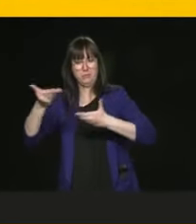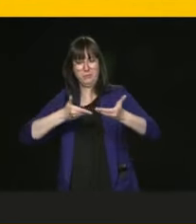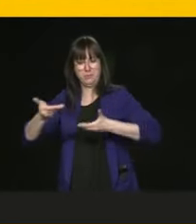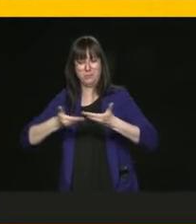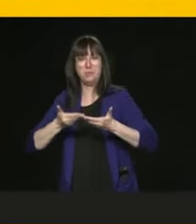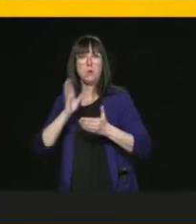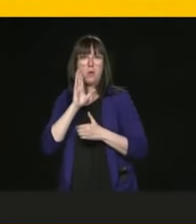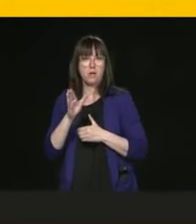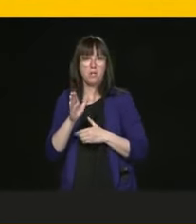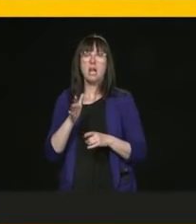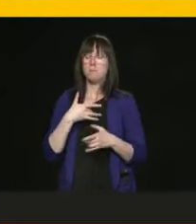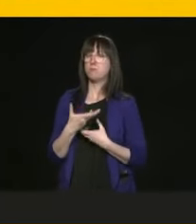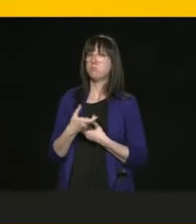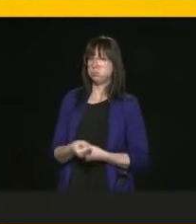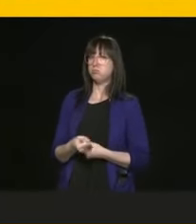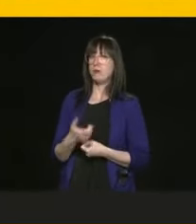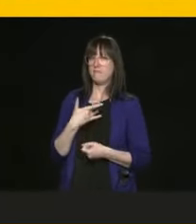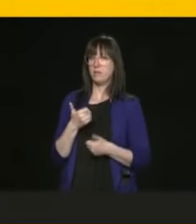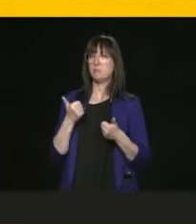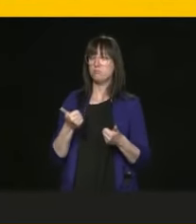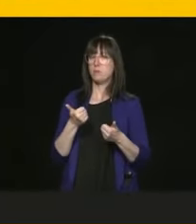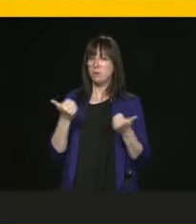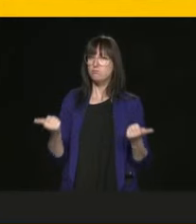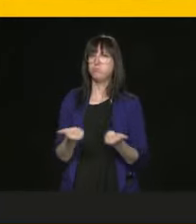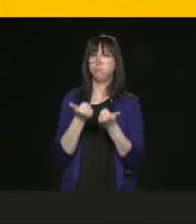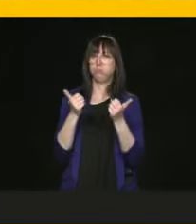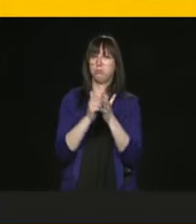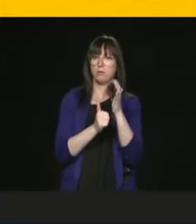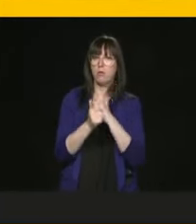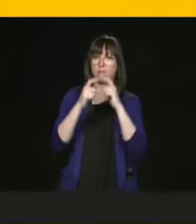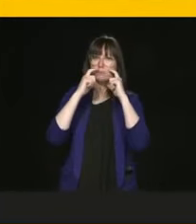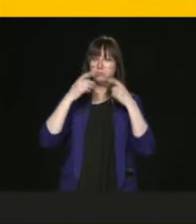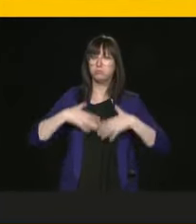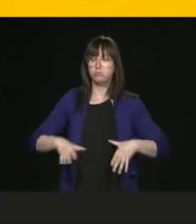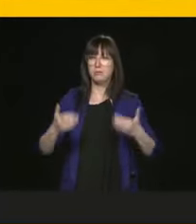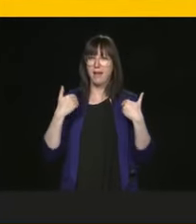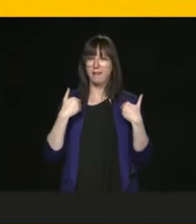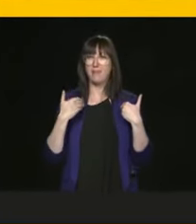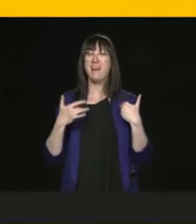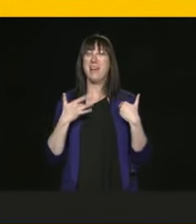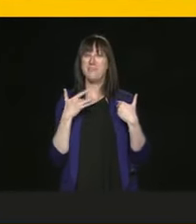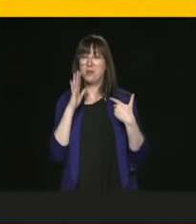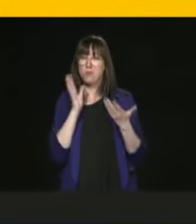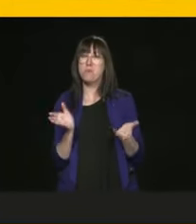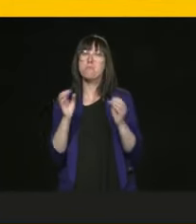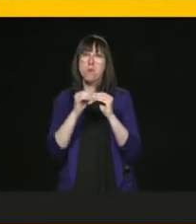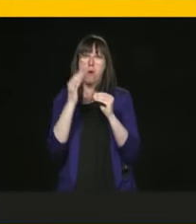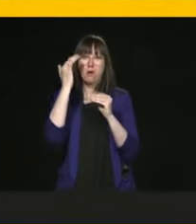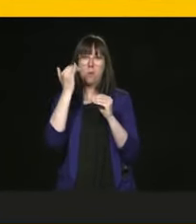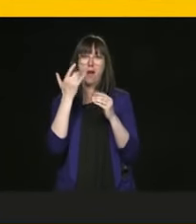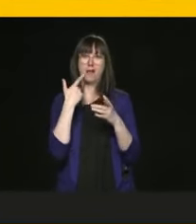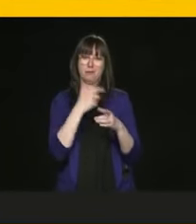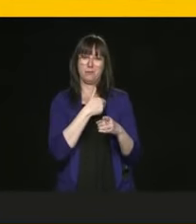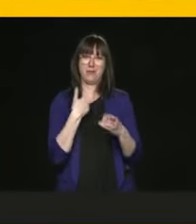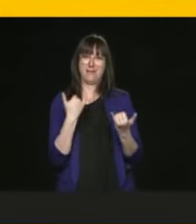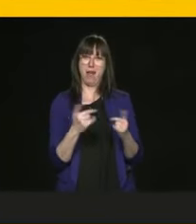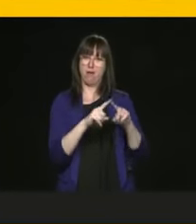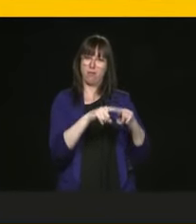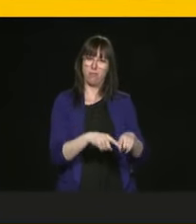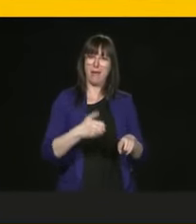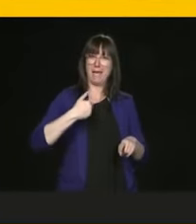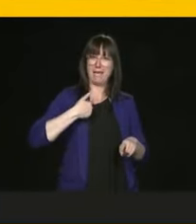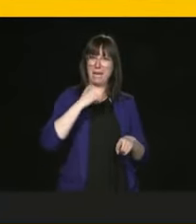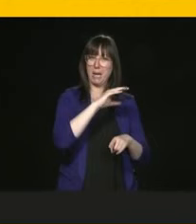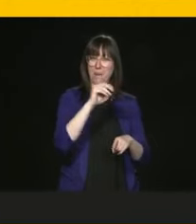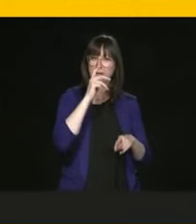a good place around PPE and will only get better as more and more Canadian producers and suppliers come online. It has